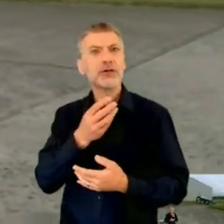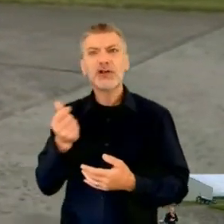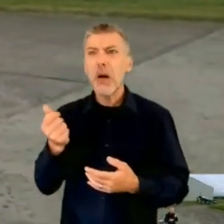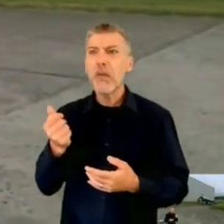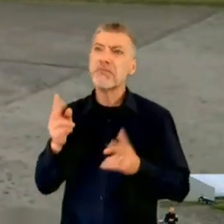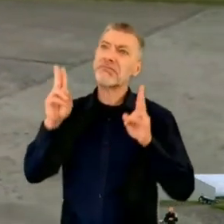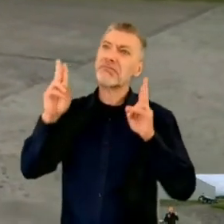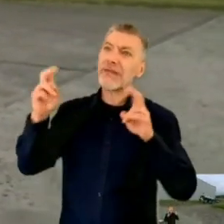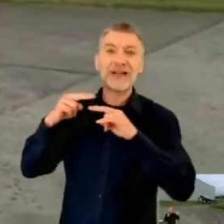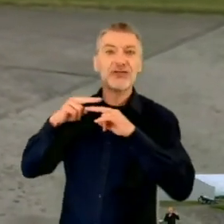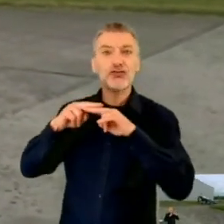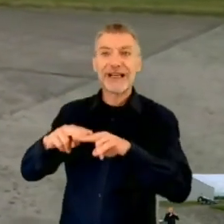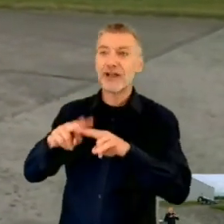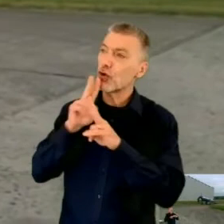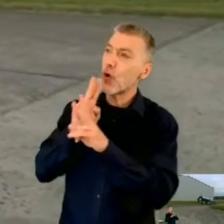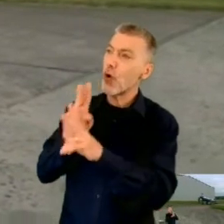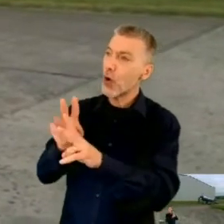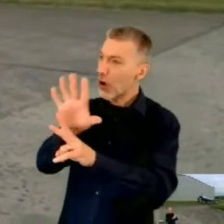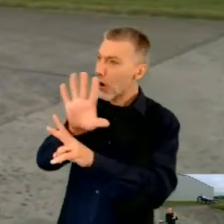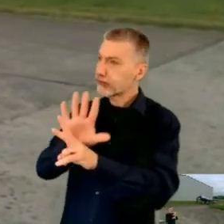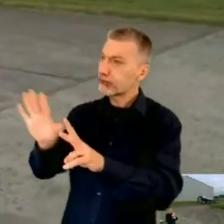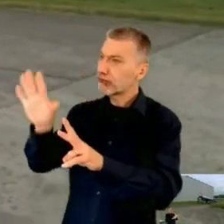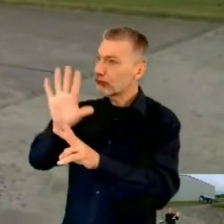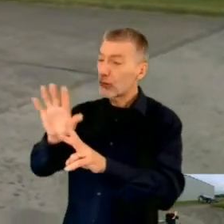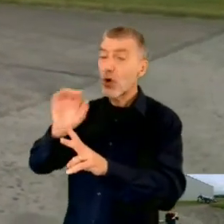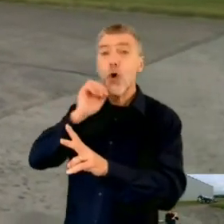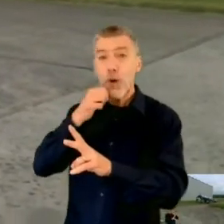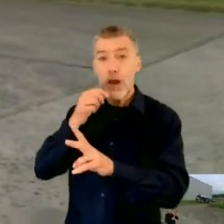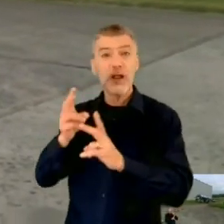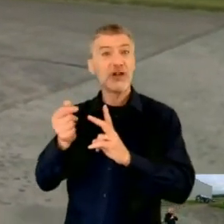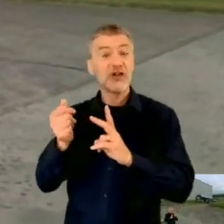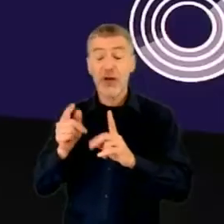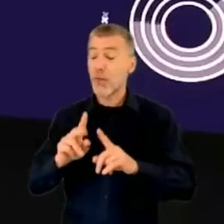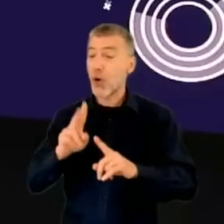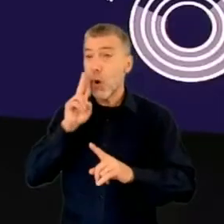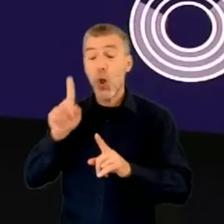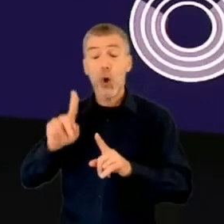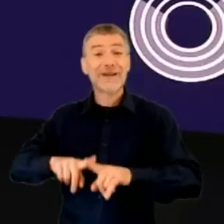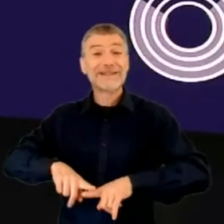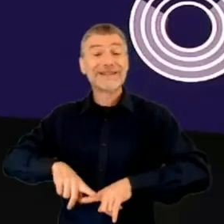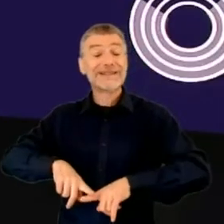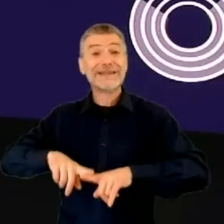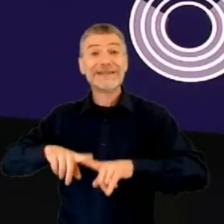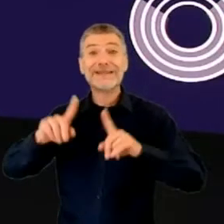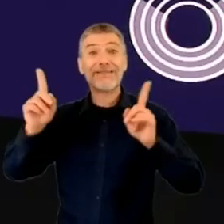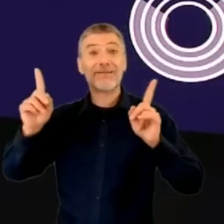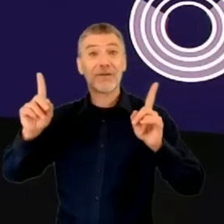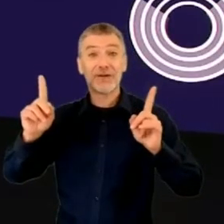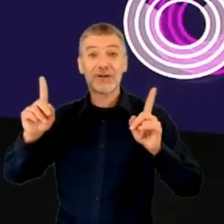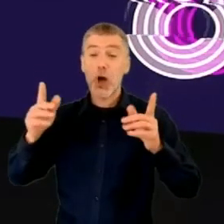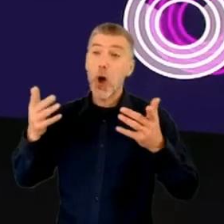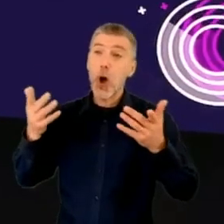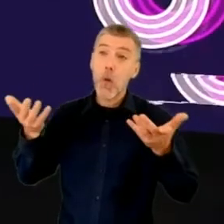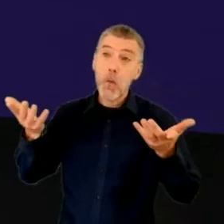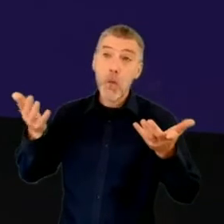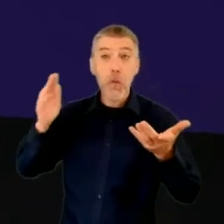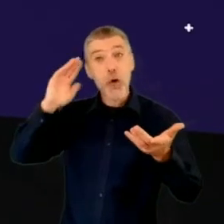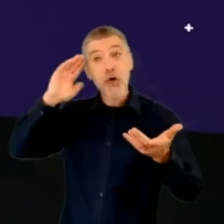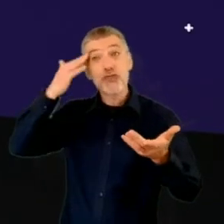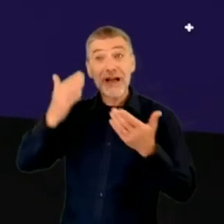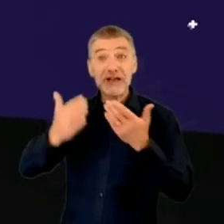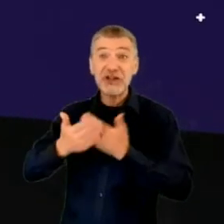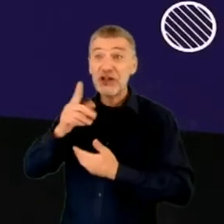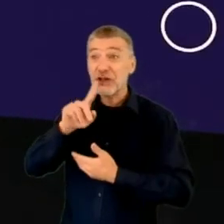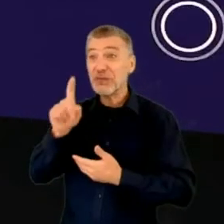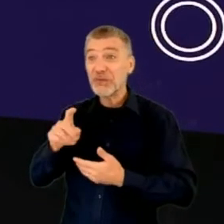I think that kind of works for us as people, right? Some people like everything that's crazy and new, and some people like something that's kind of just similar to what they've just flown on before.